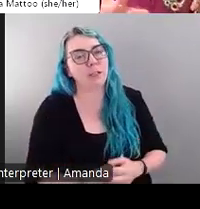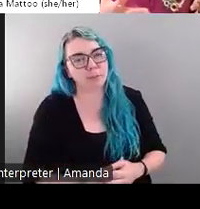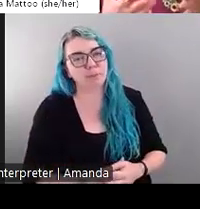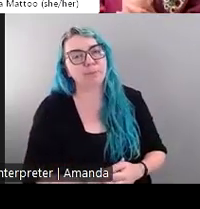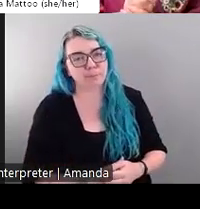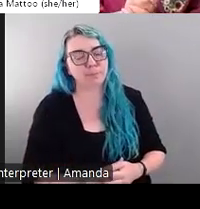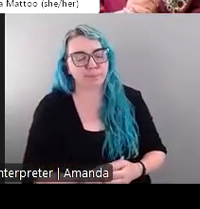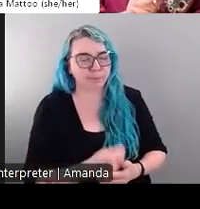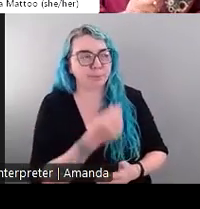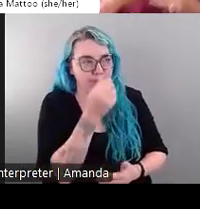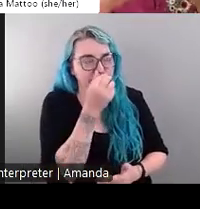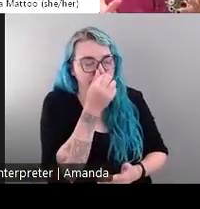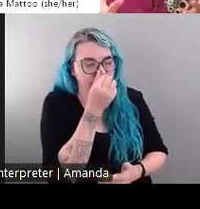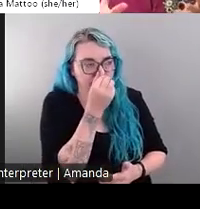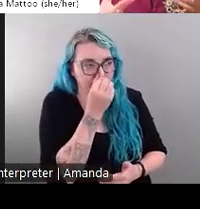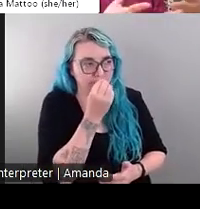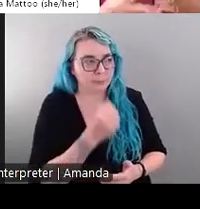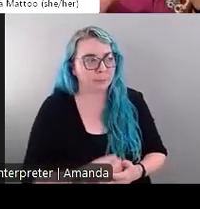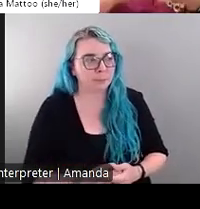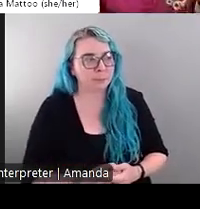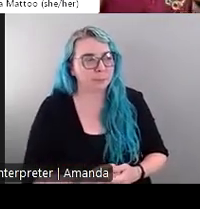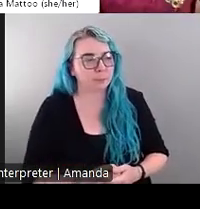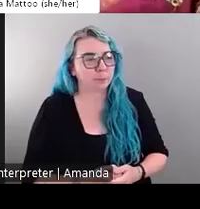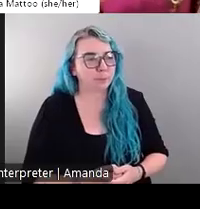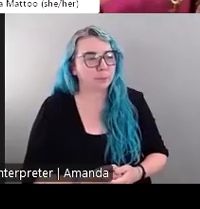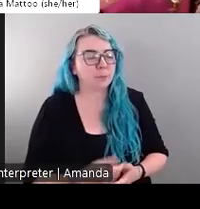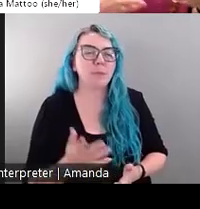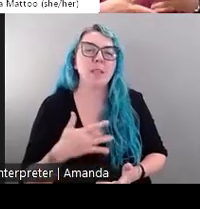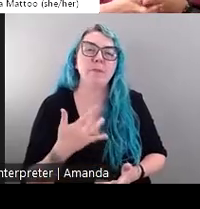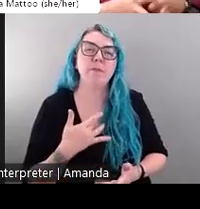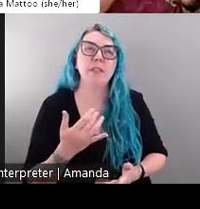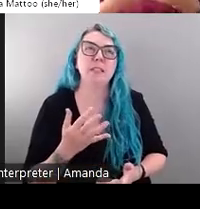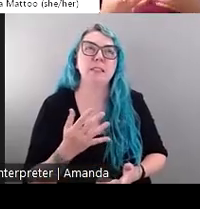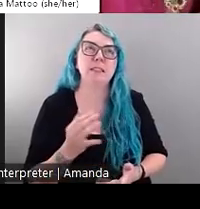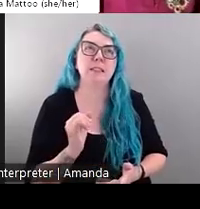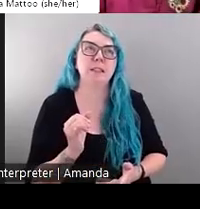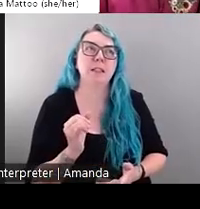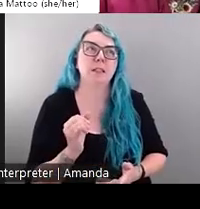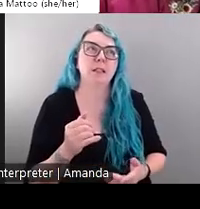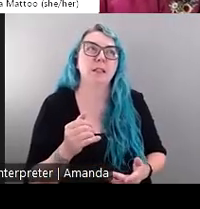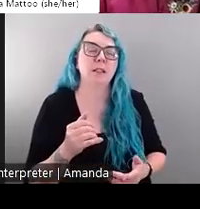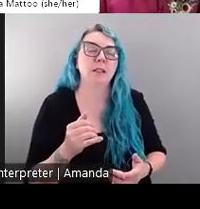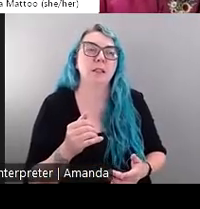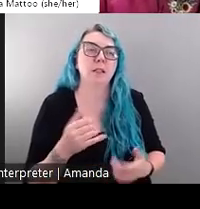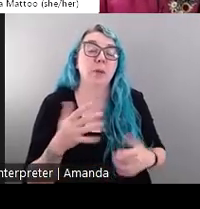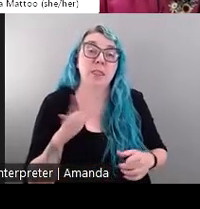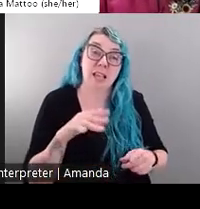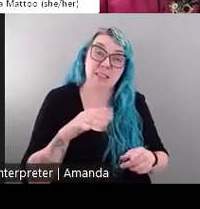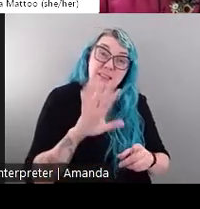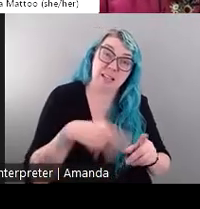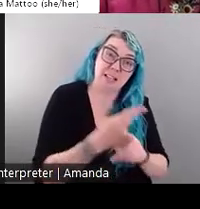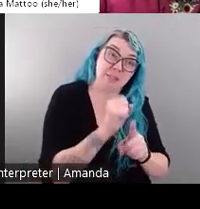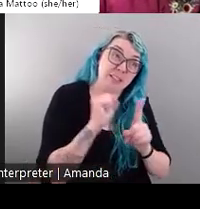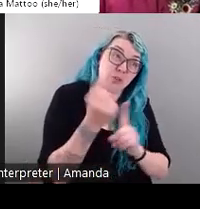not a real client, even then it feels like there is so much to unpack, and there are so many things that needs to be checked